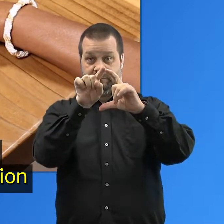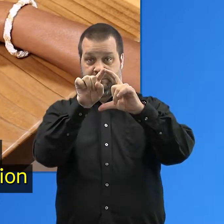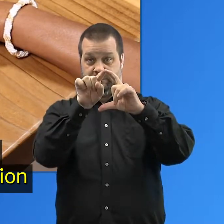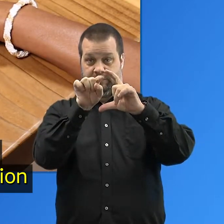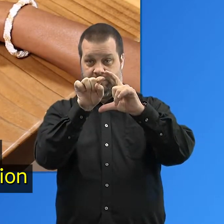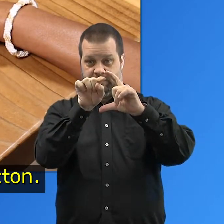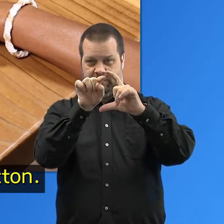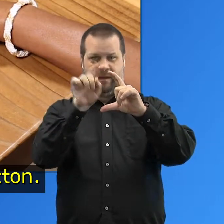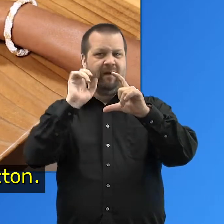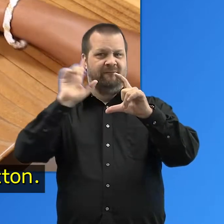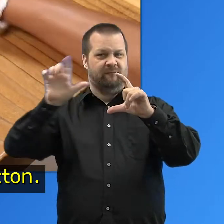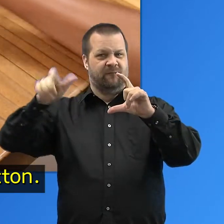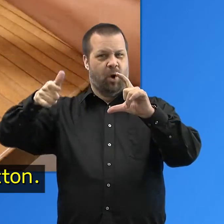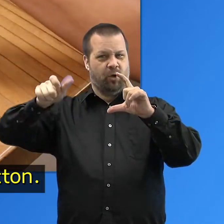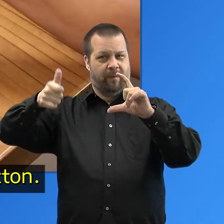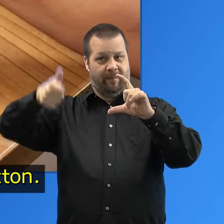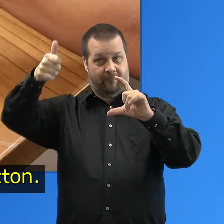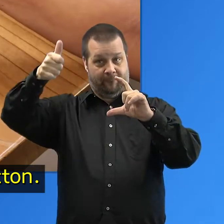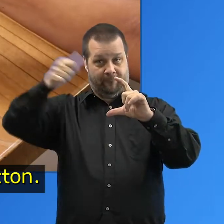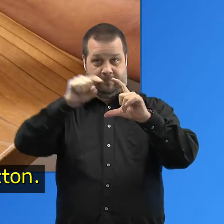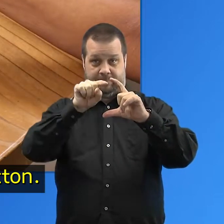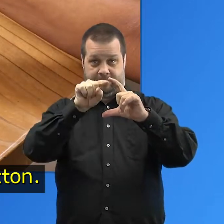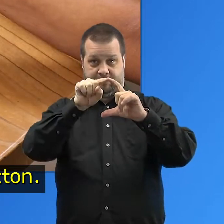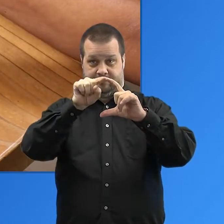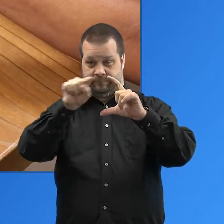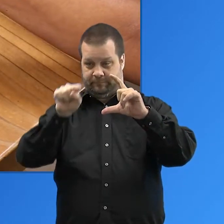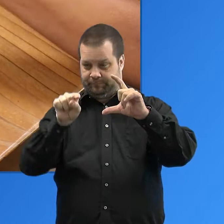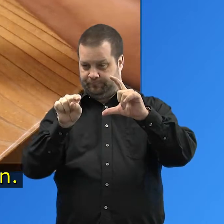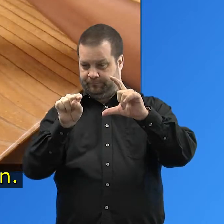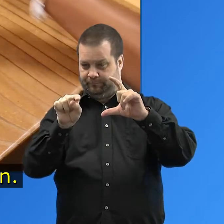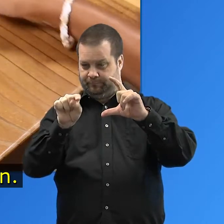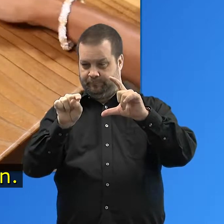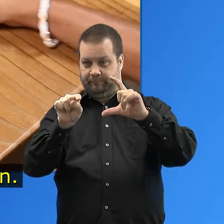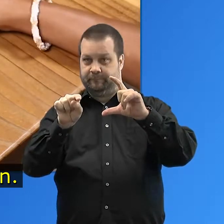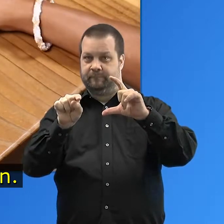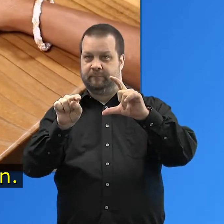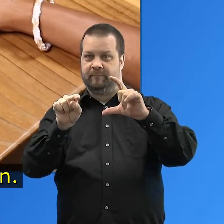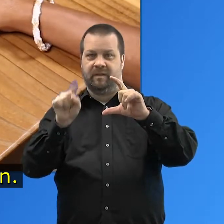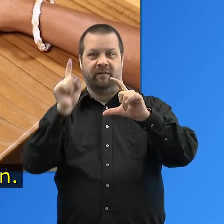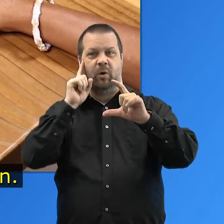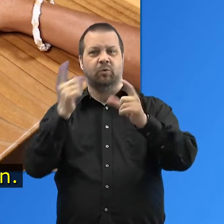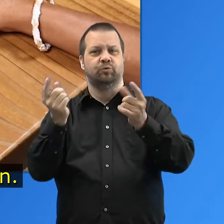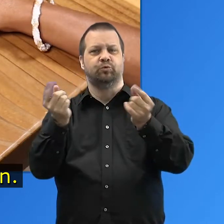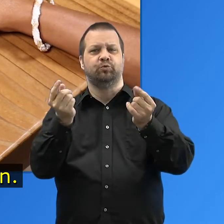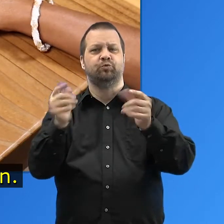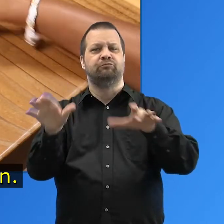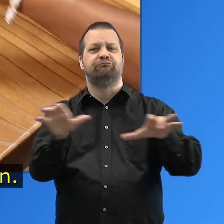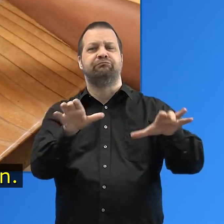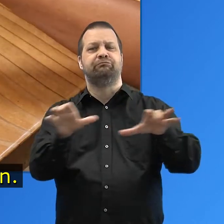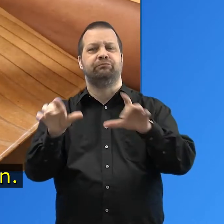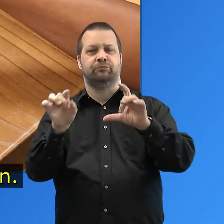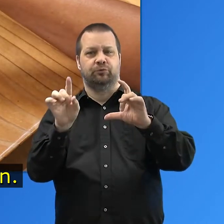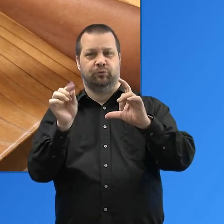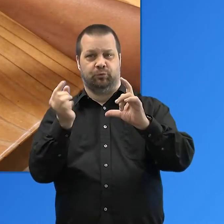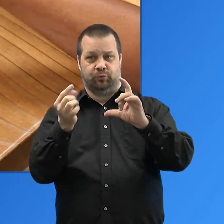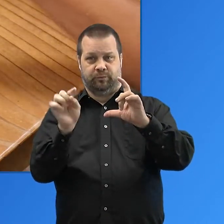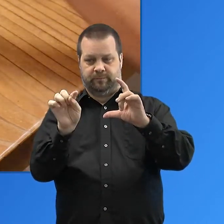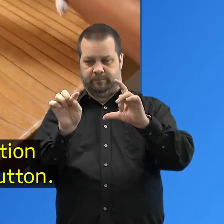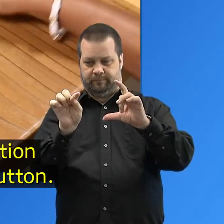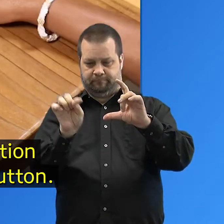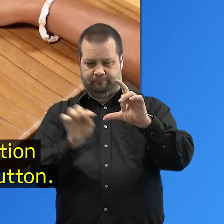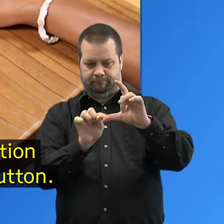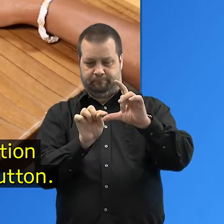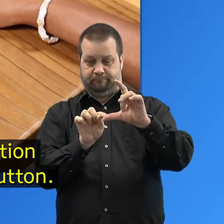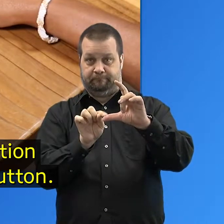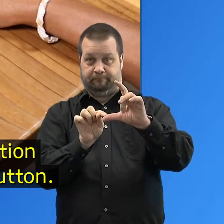o'clock position is the volume up button. At 3 o'clock is the action button.